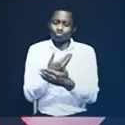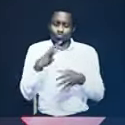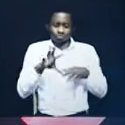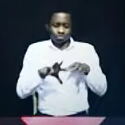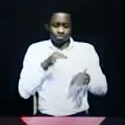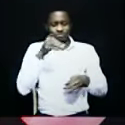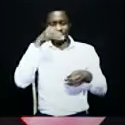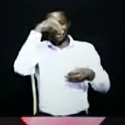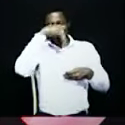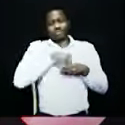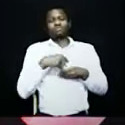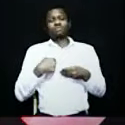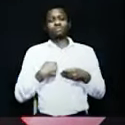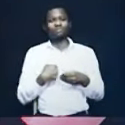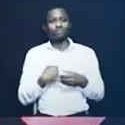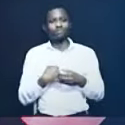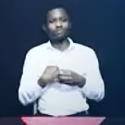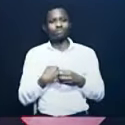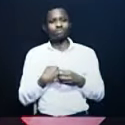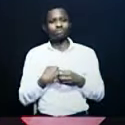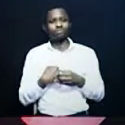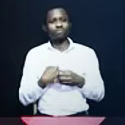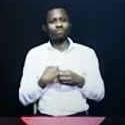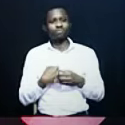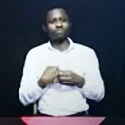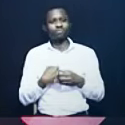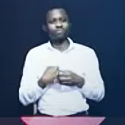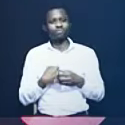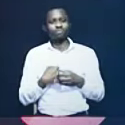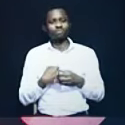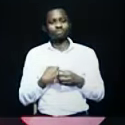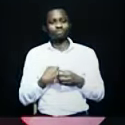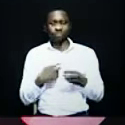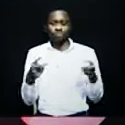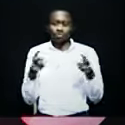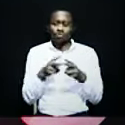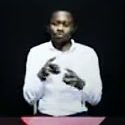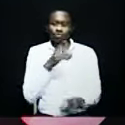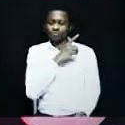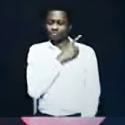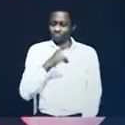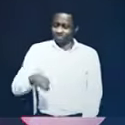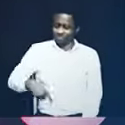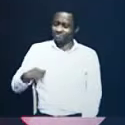Now create in me, David, a pure heart.